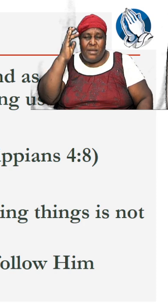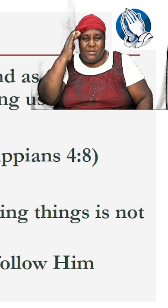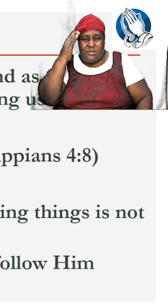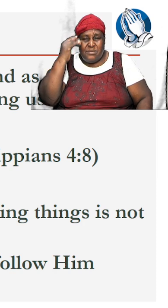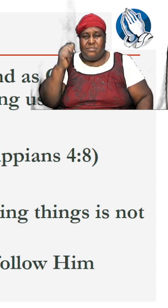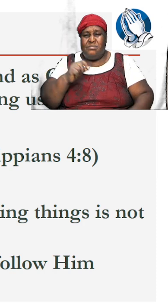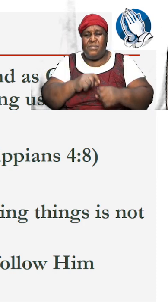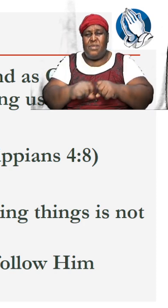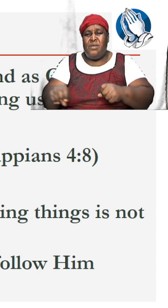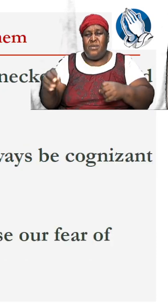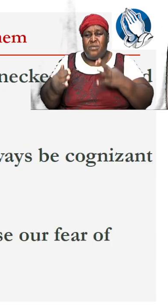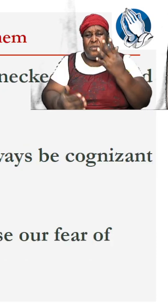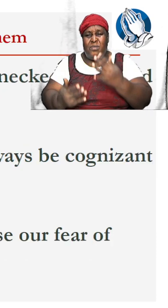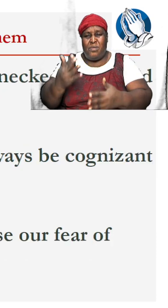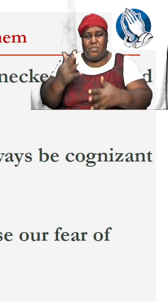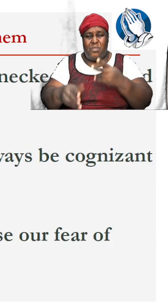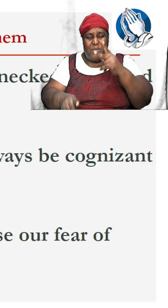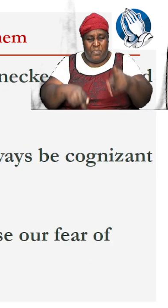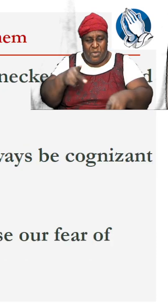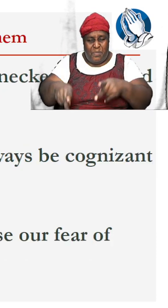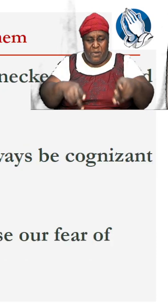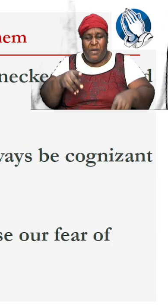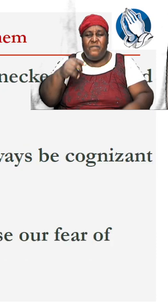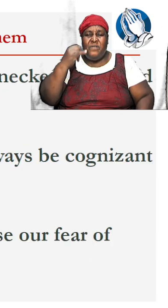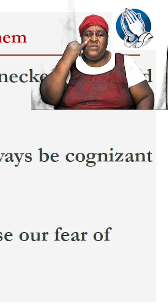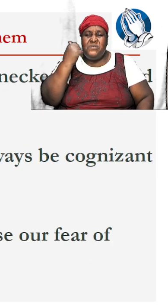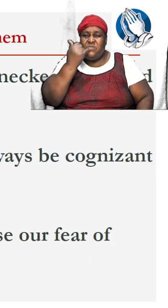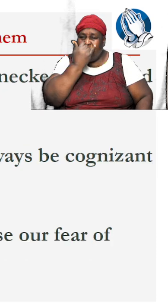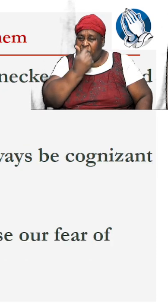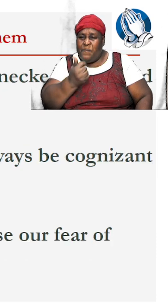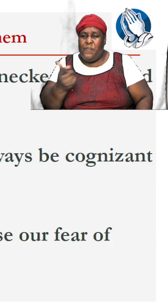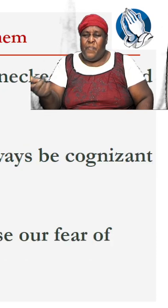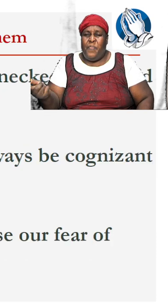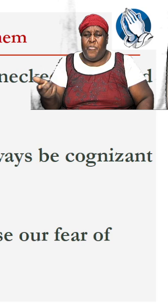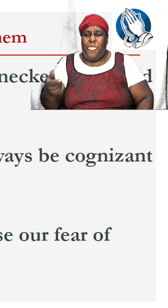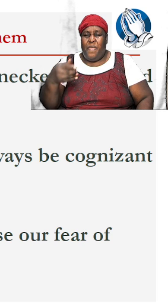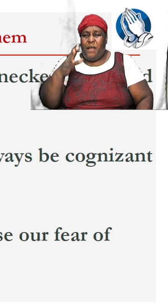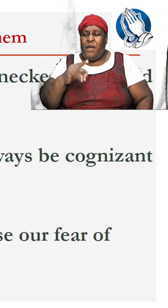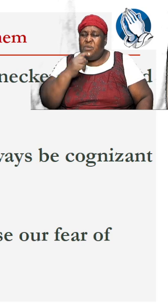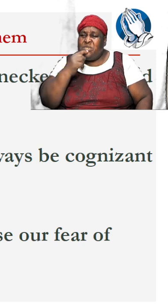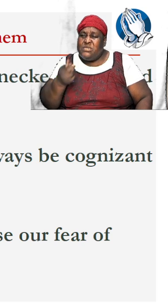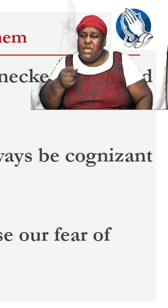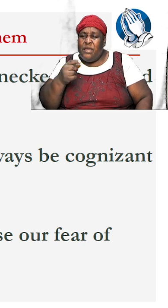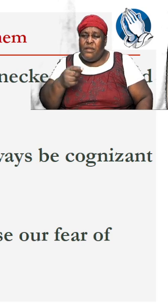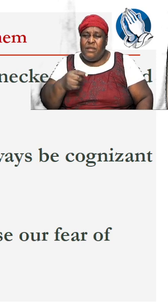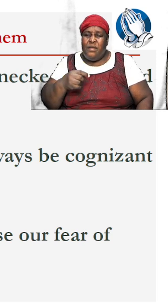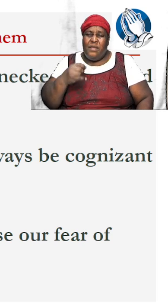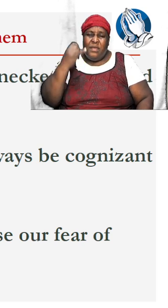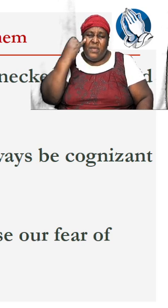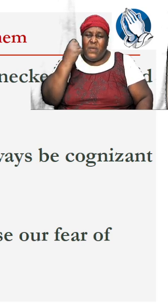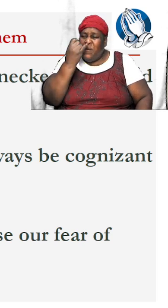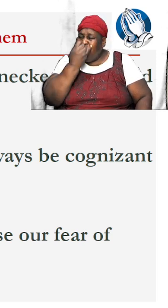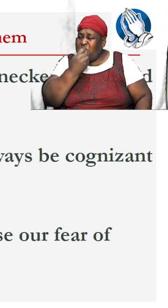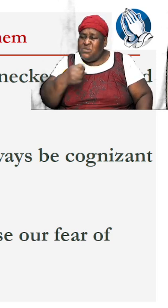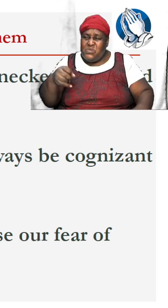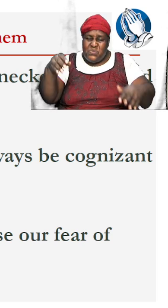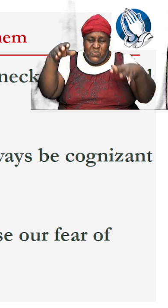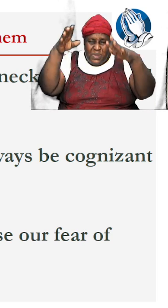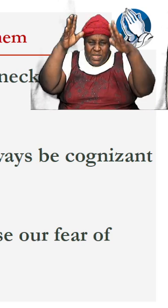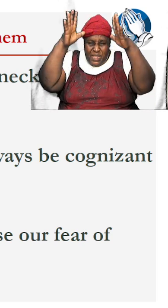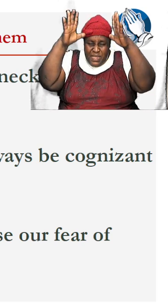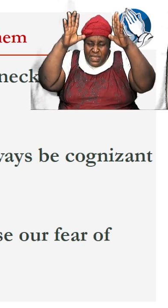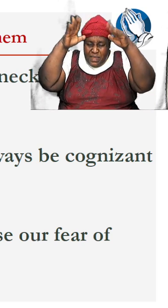going to consume the people. Amen. God was saying because Israel was stiff-necked, he